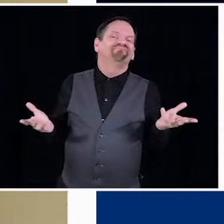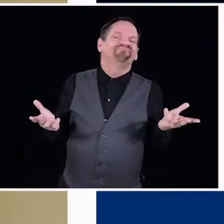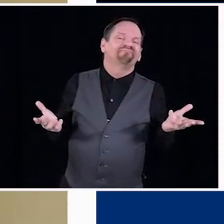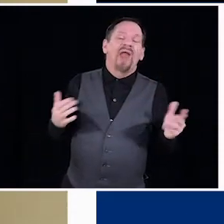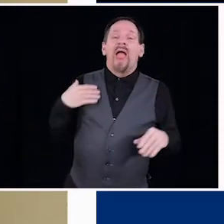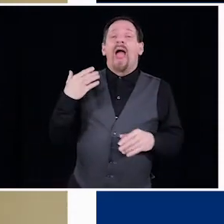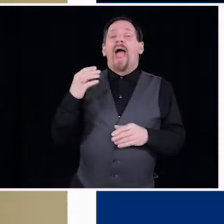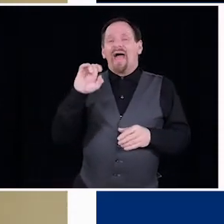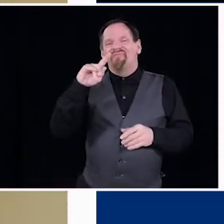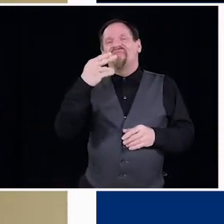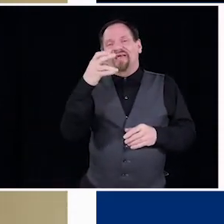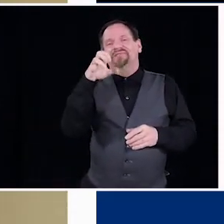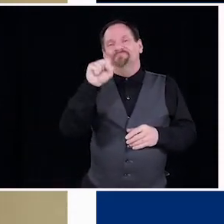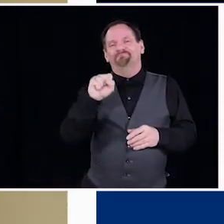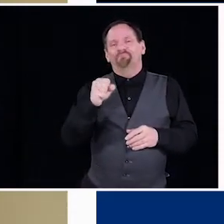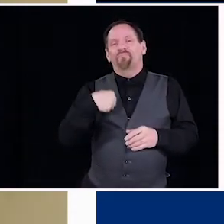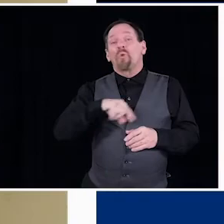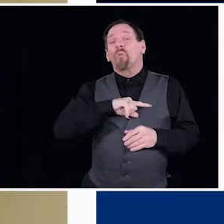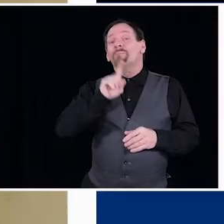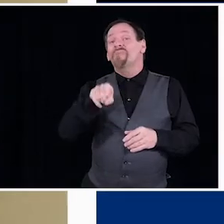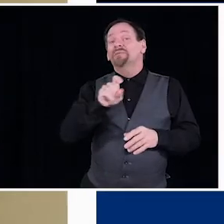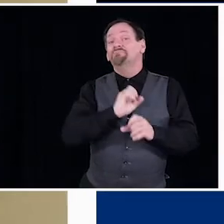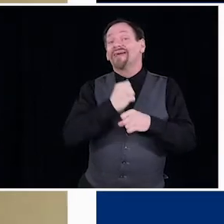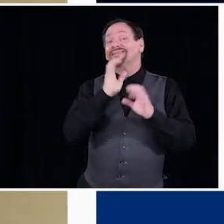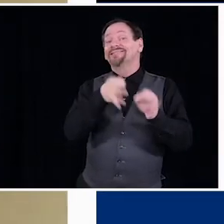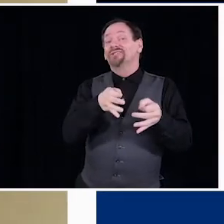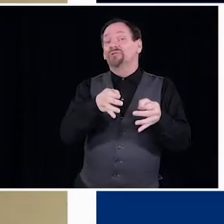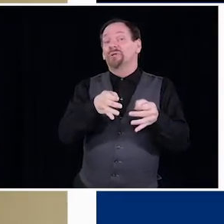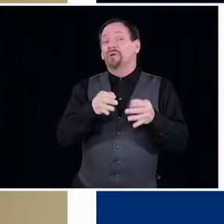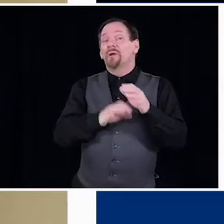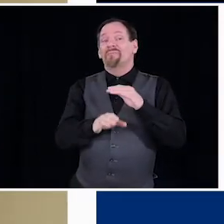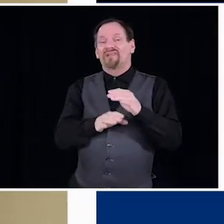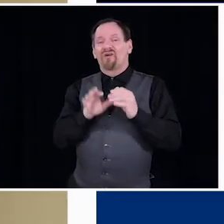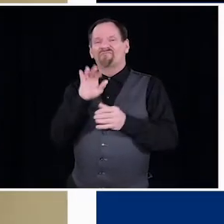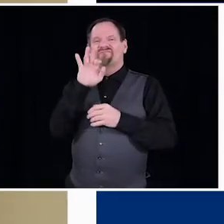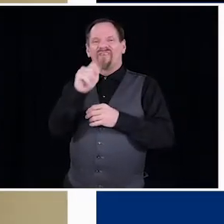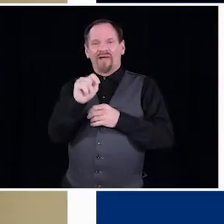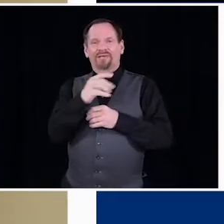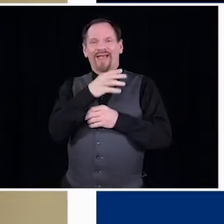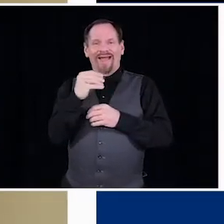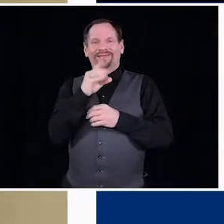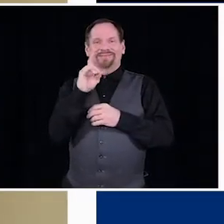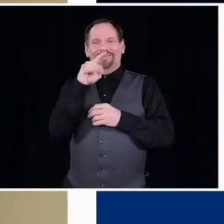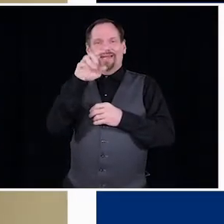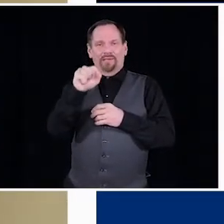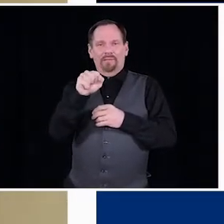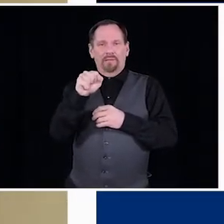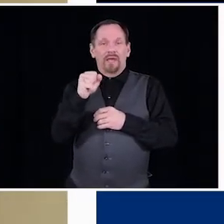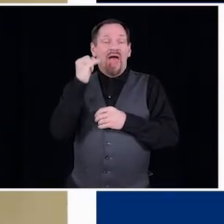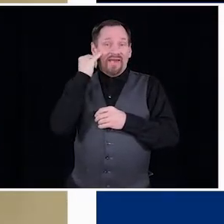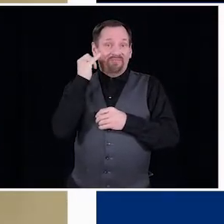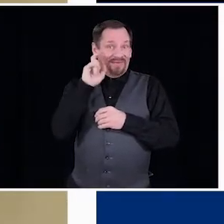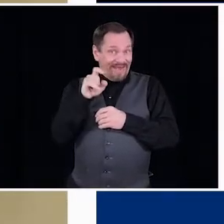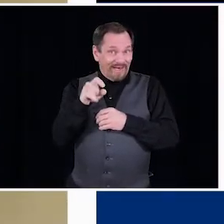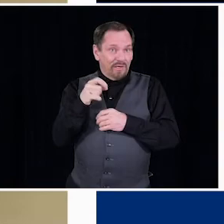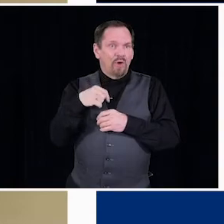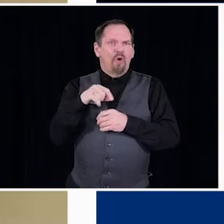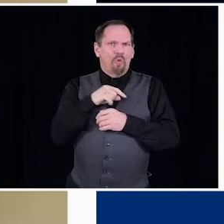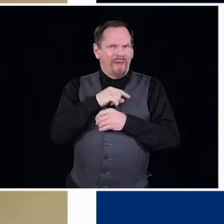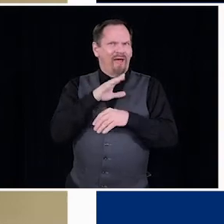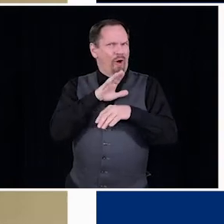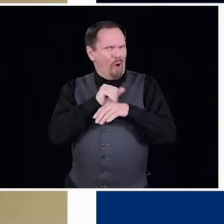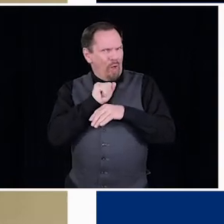Our unique role as engineers is to make decisions based on facts and data. And if necessary, we are called